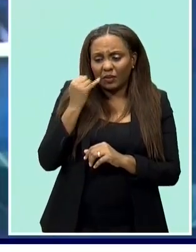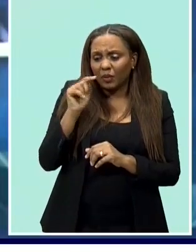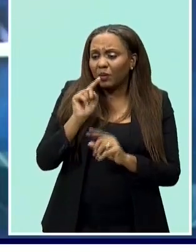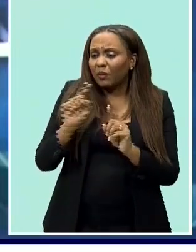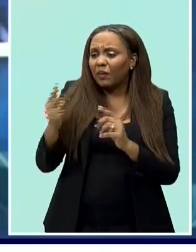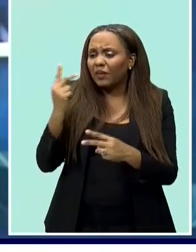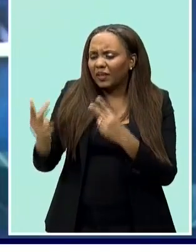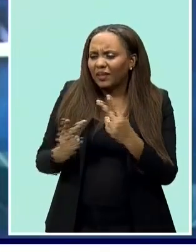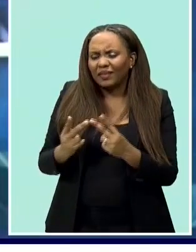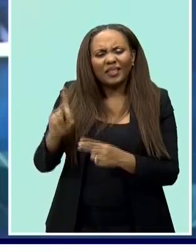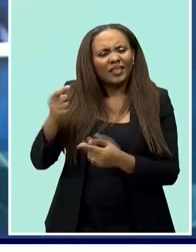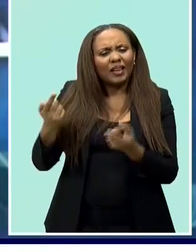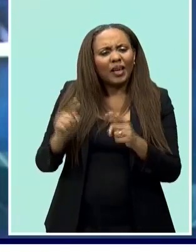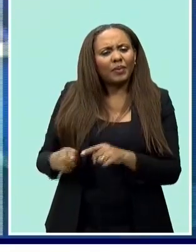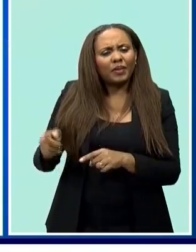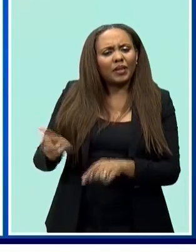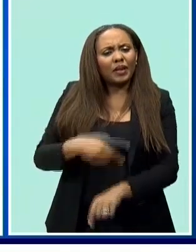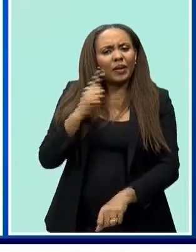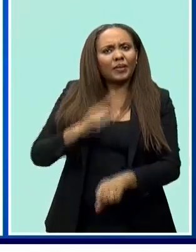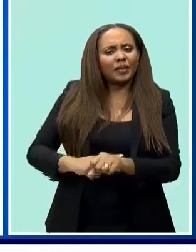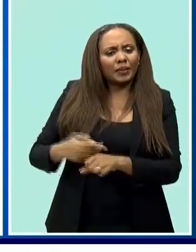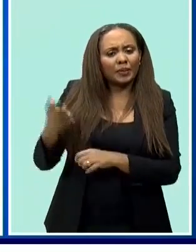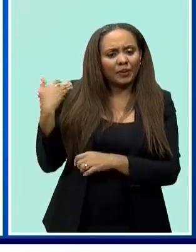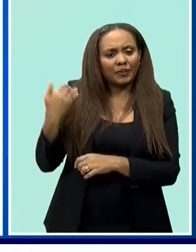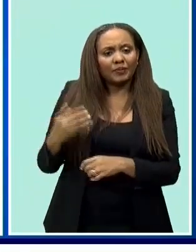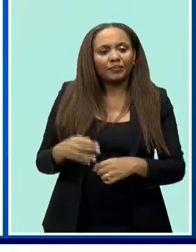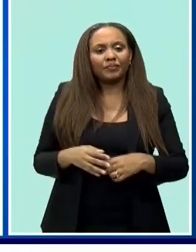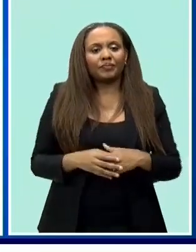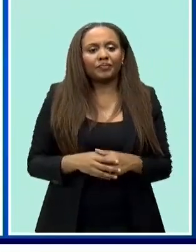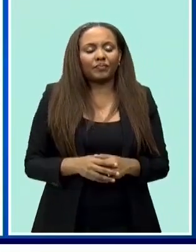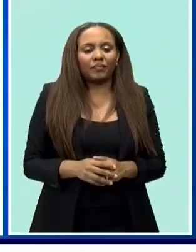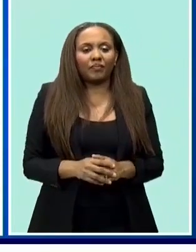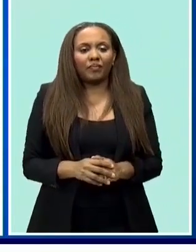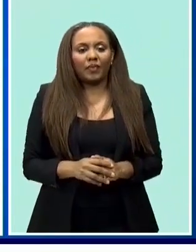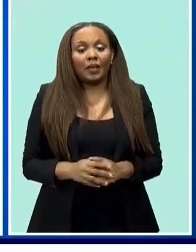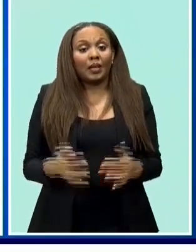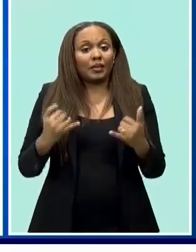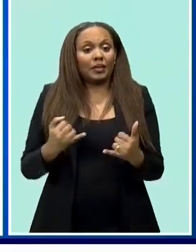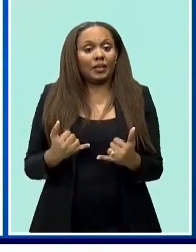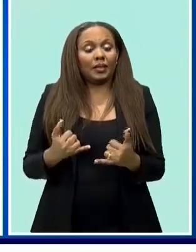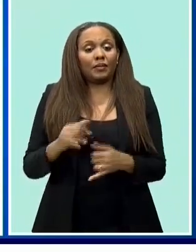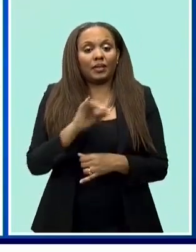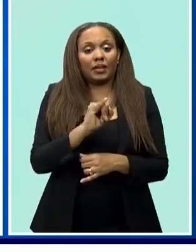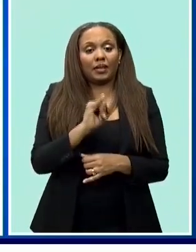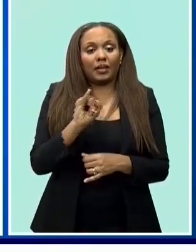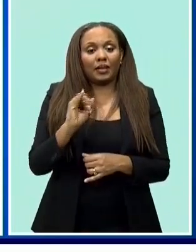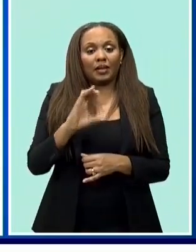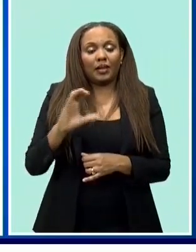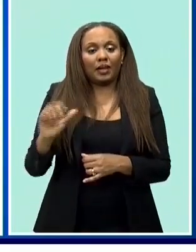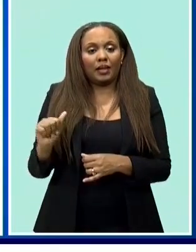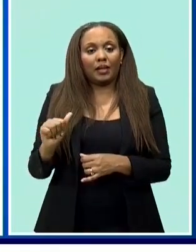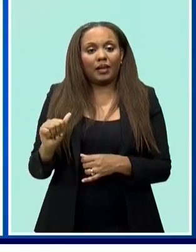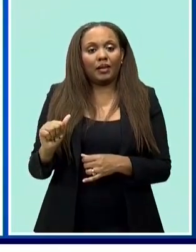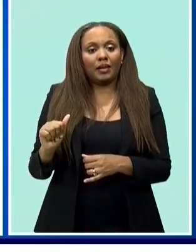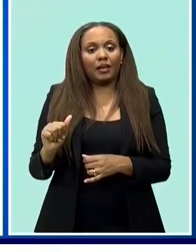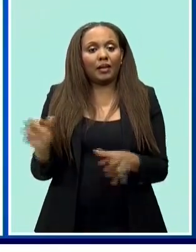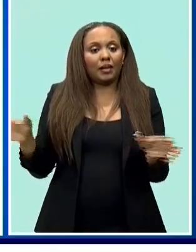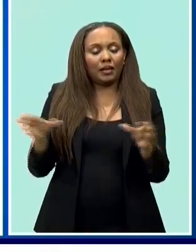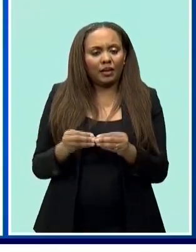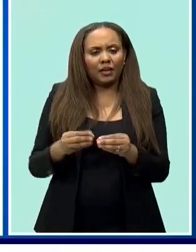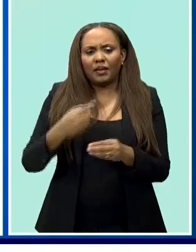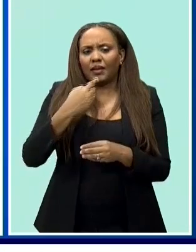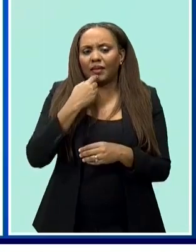Minister Weir was speaking to the media on the sidelines of ICA's annual accountability seminar at the Ministry of Agriculture in Graham Hall. He says droughts